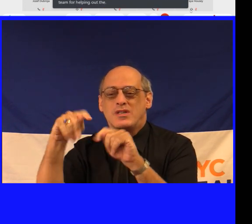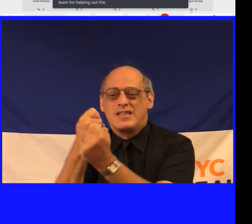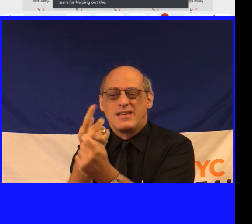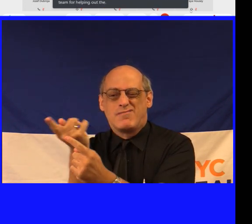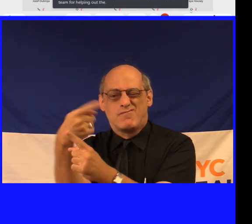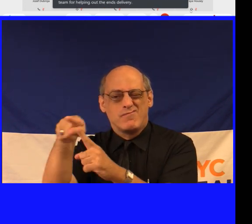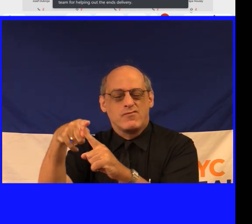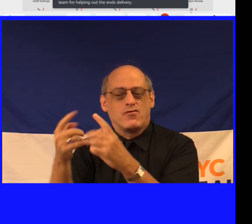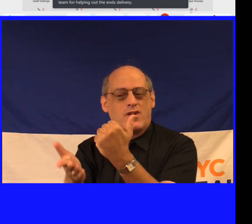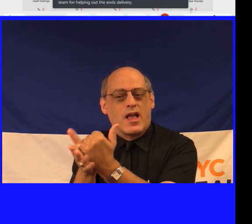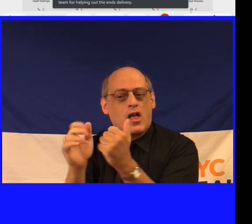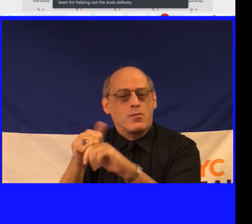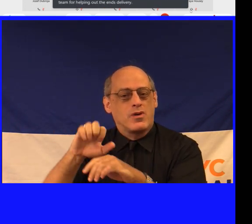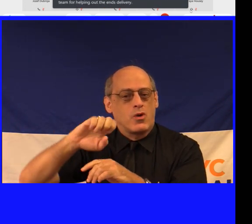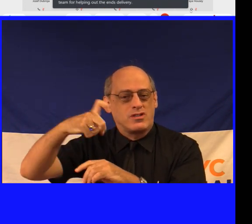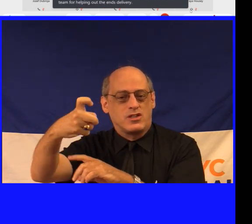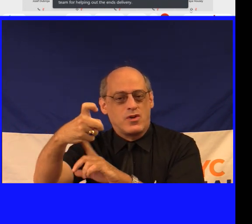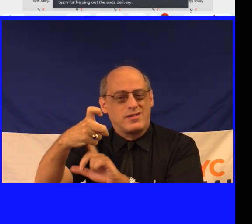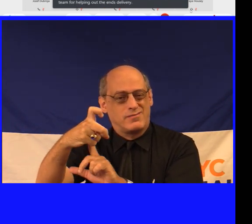auxiliary,